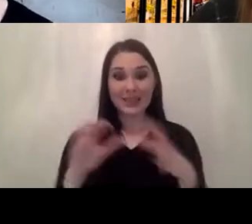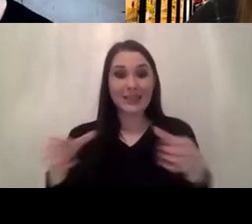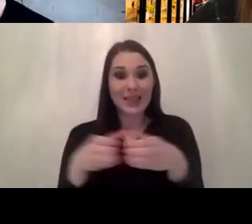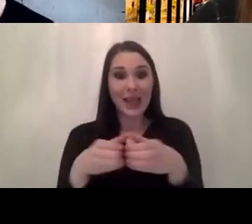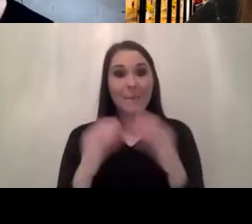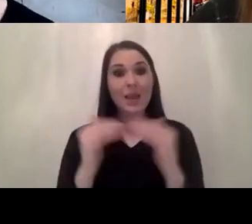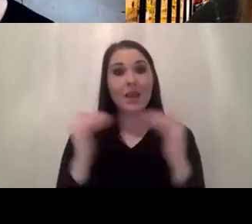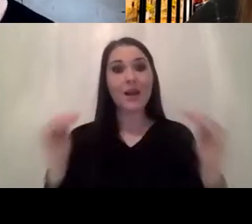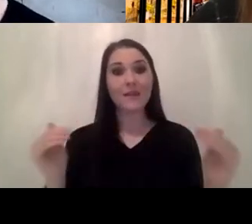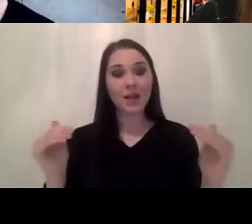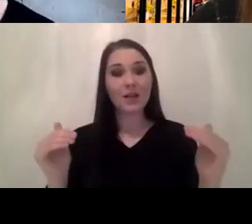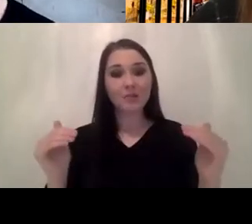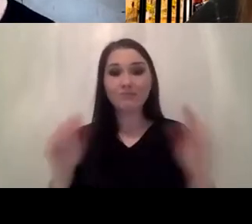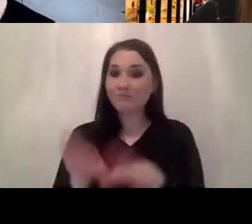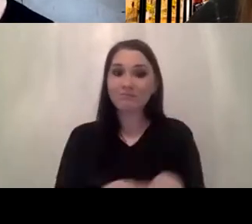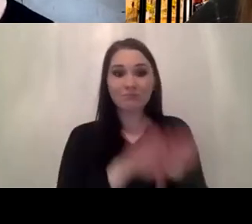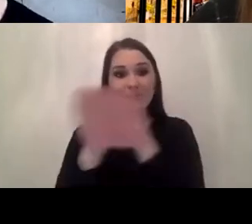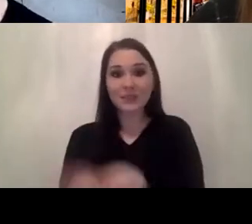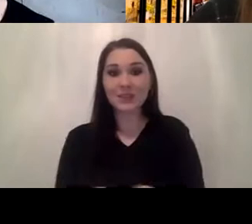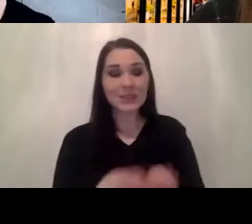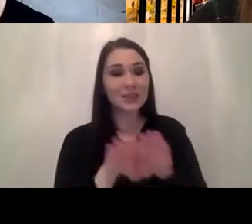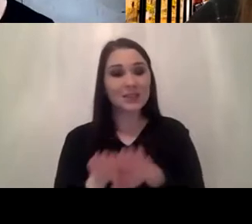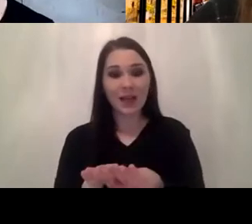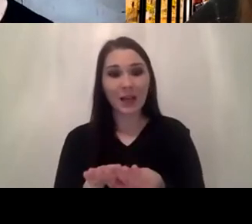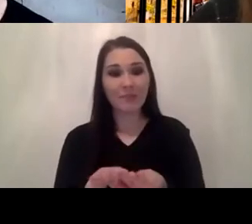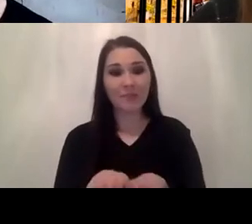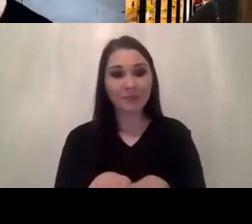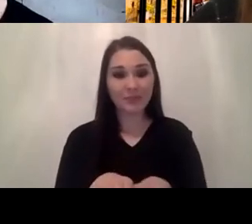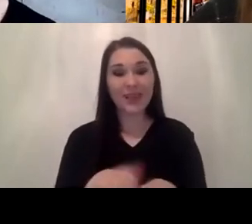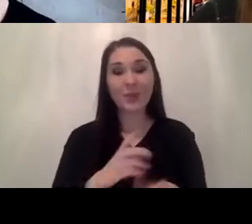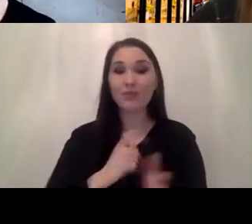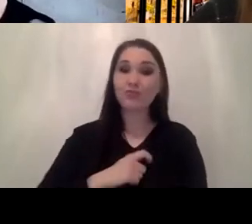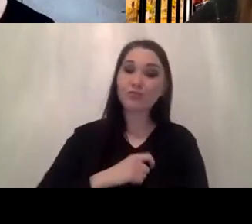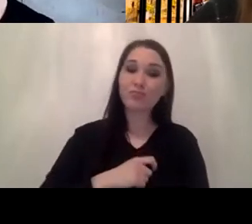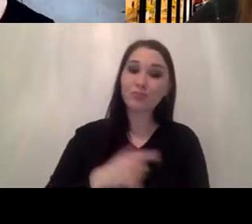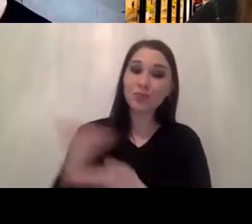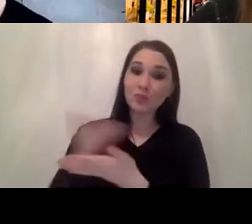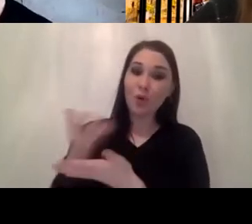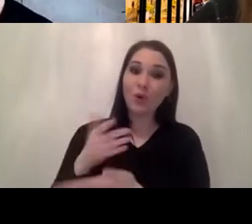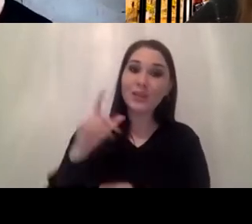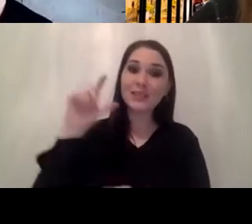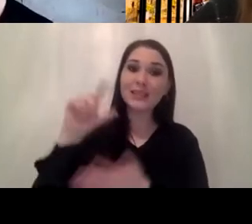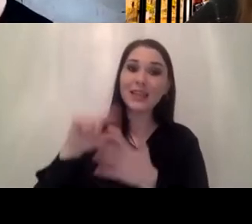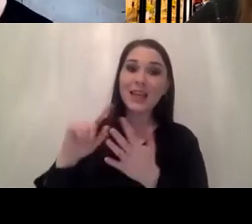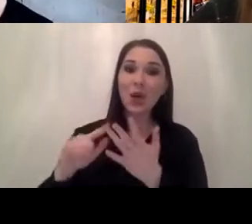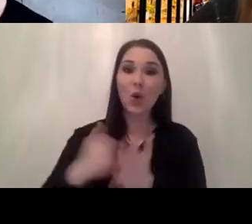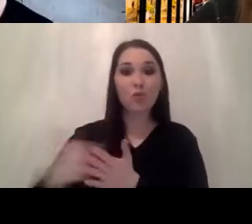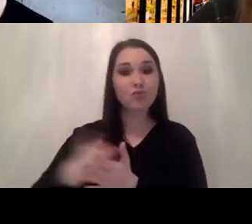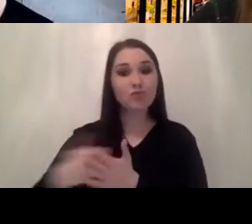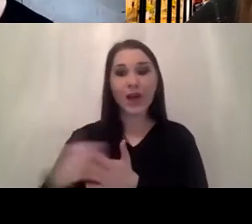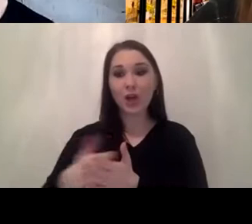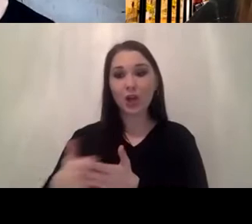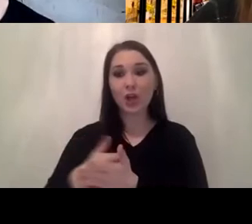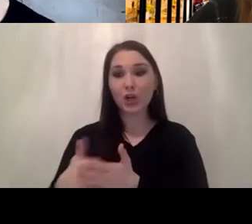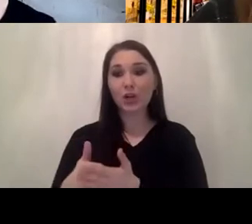types of numbers happening company-wide, they get reported up to the CEO on a regular basis. so that it's able, so that there's a lot of clarity and awareness,